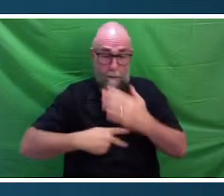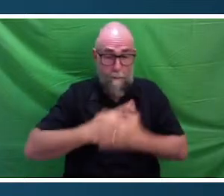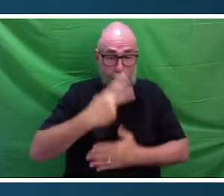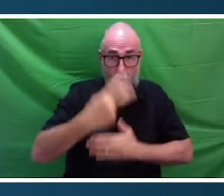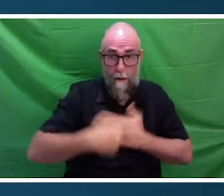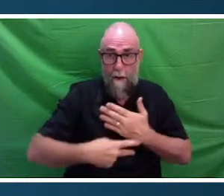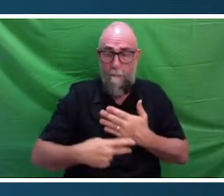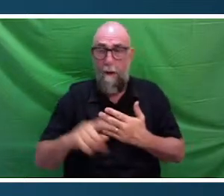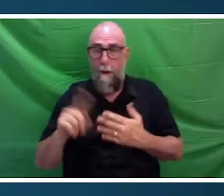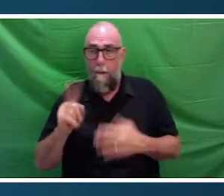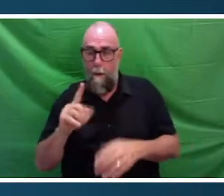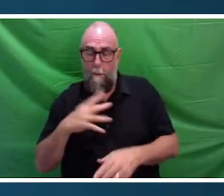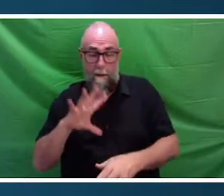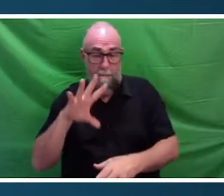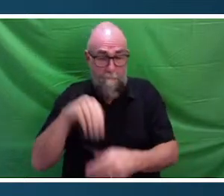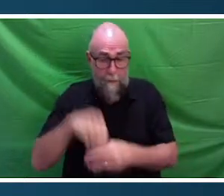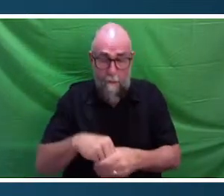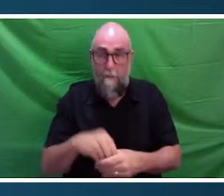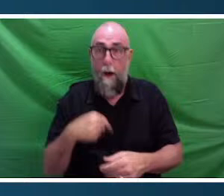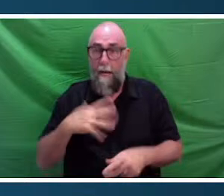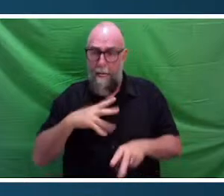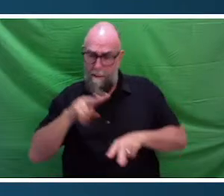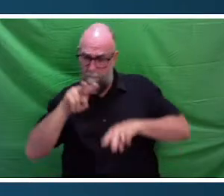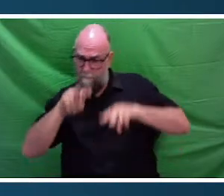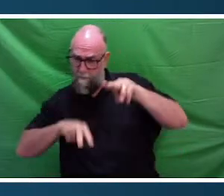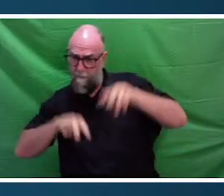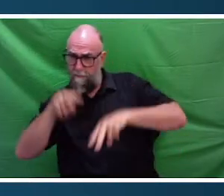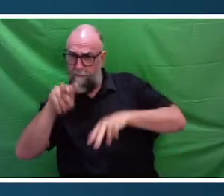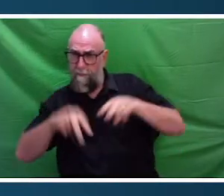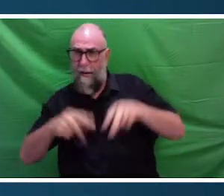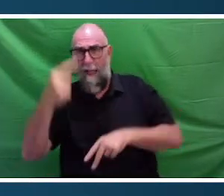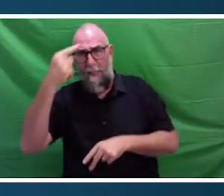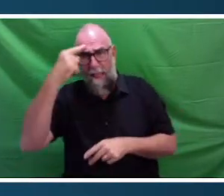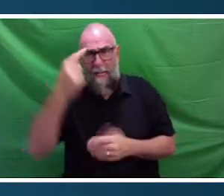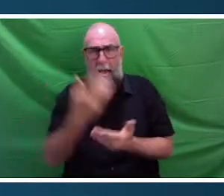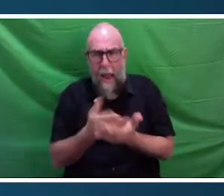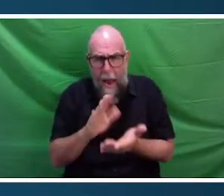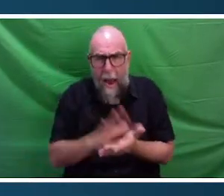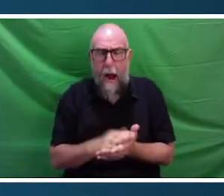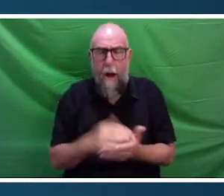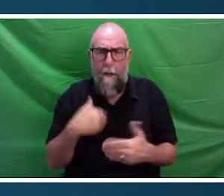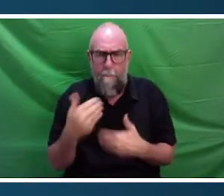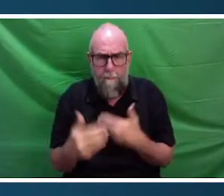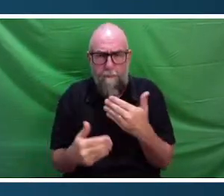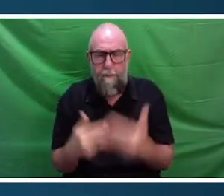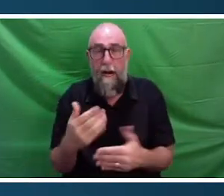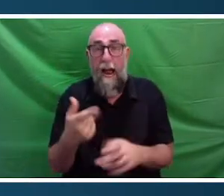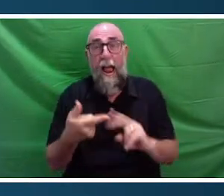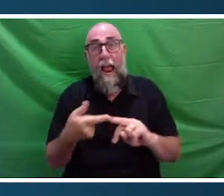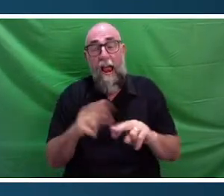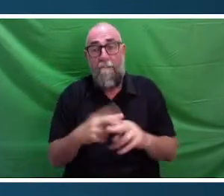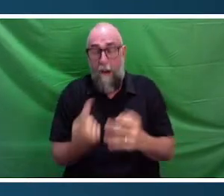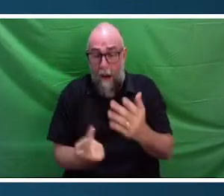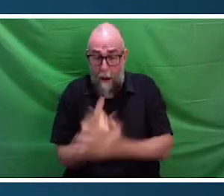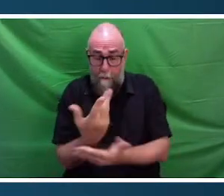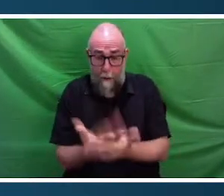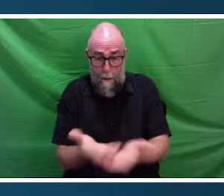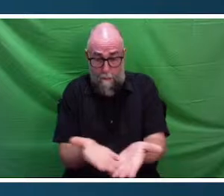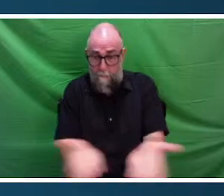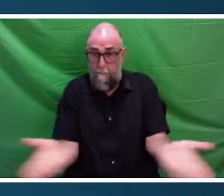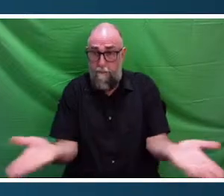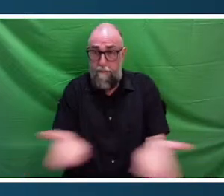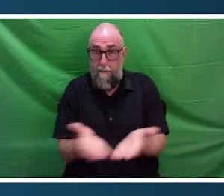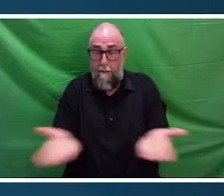and evaluation mechanisms. And finally, if the situation on the ground is too polarized or